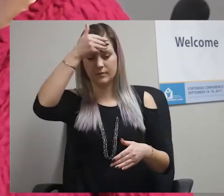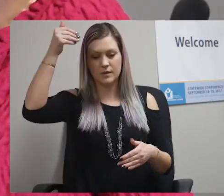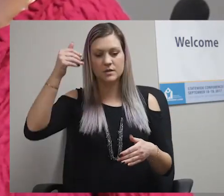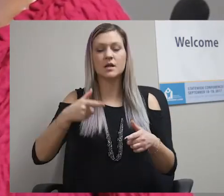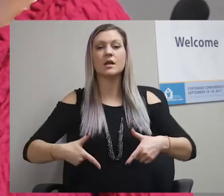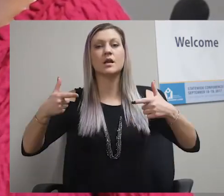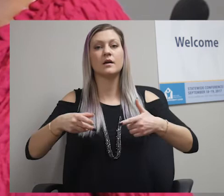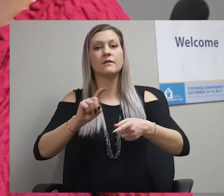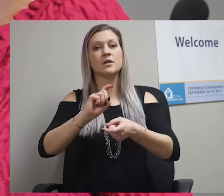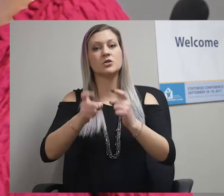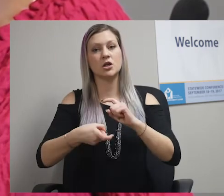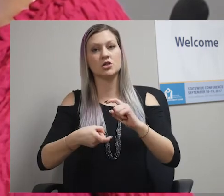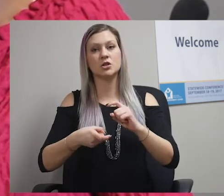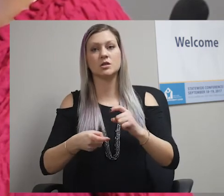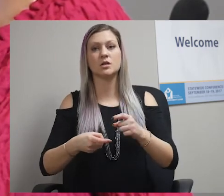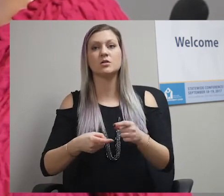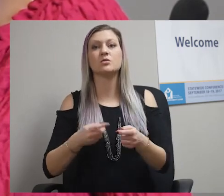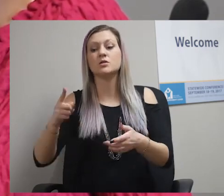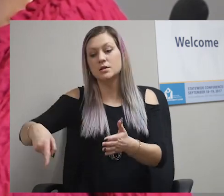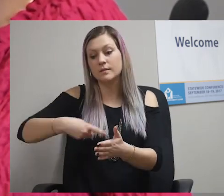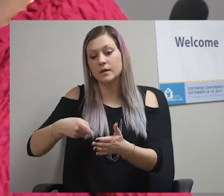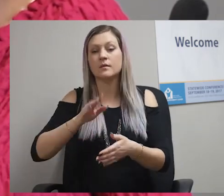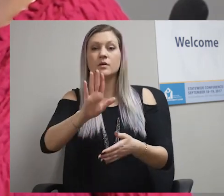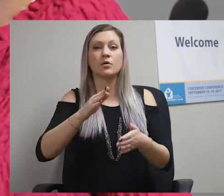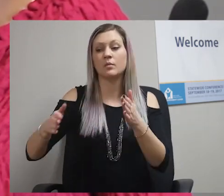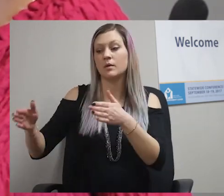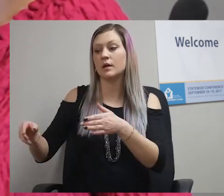changes. And so sometimes the plan has to change.